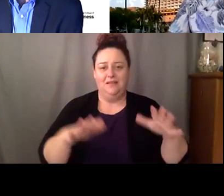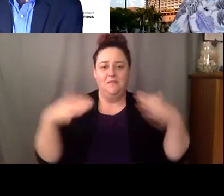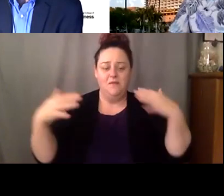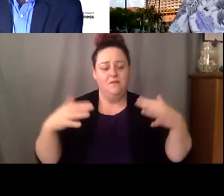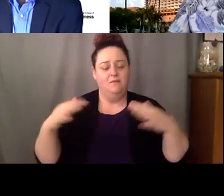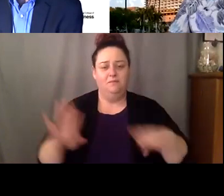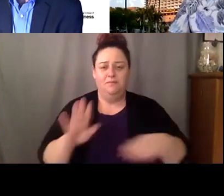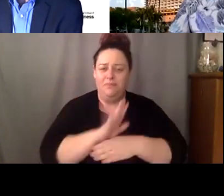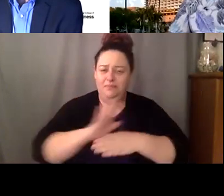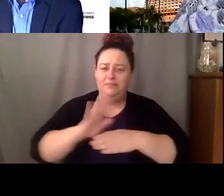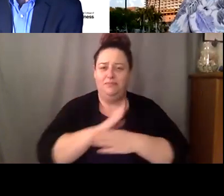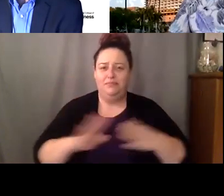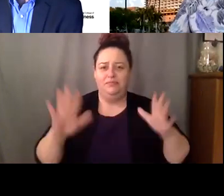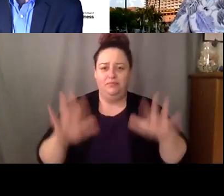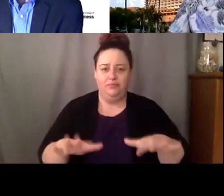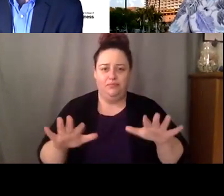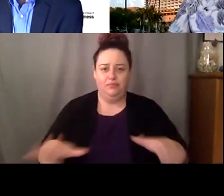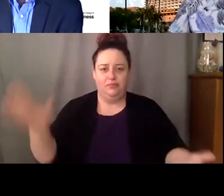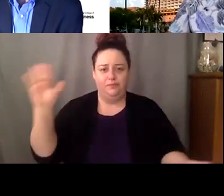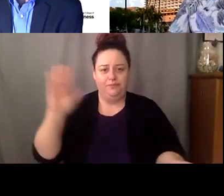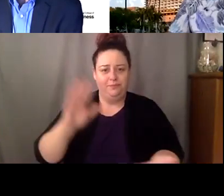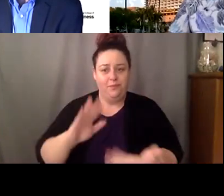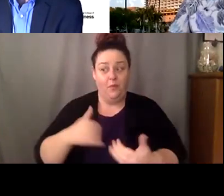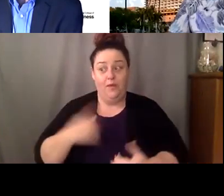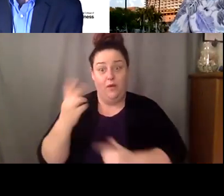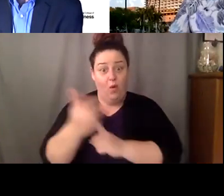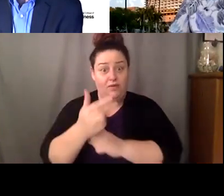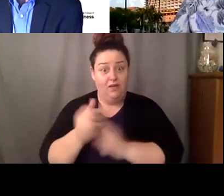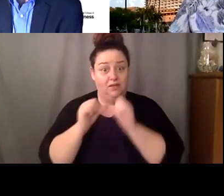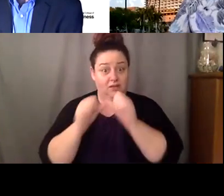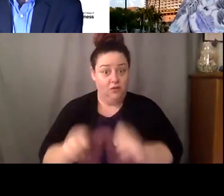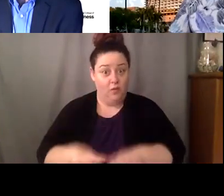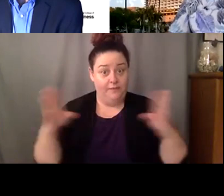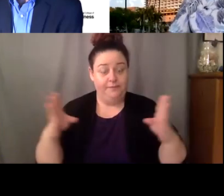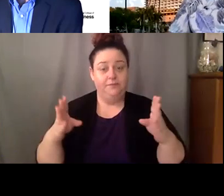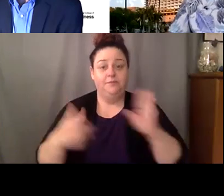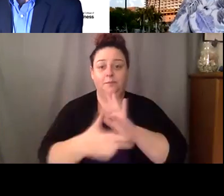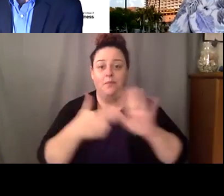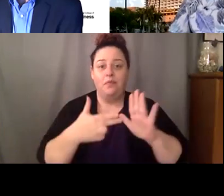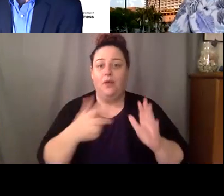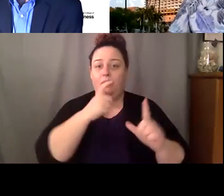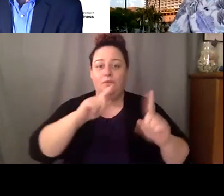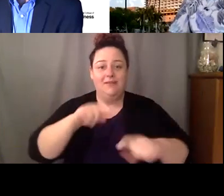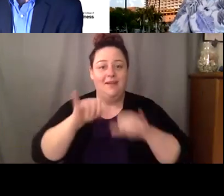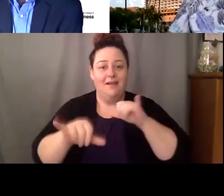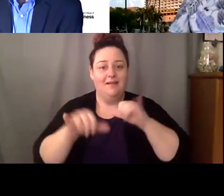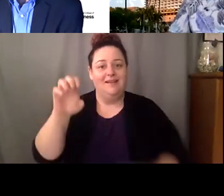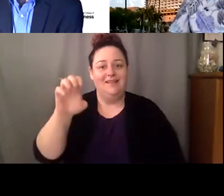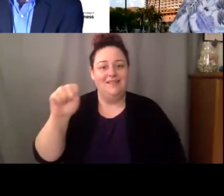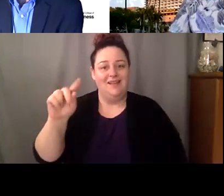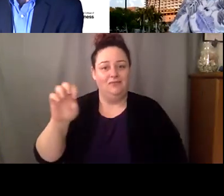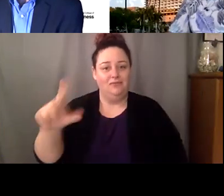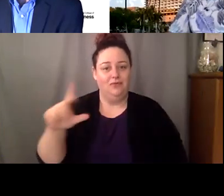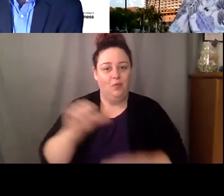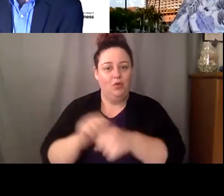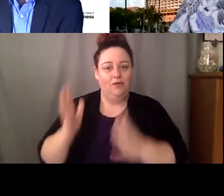hotel that remained open that had really essential workers. The other hotels closed